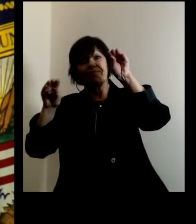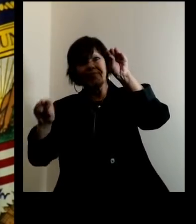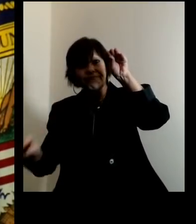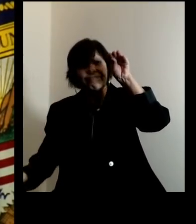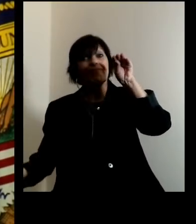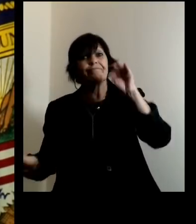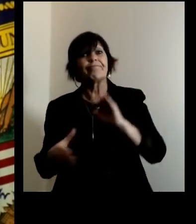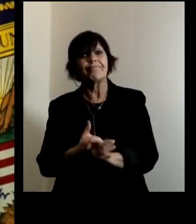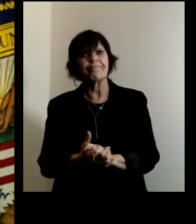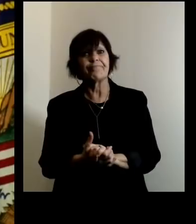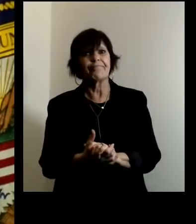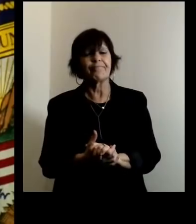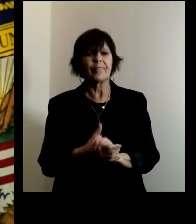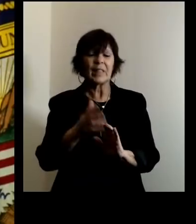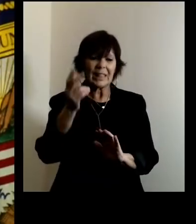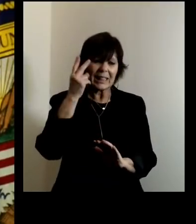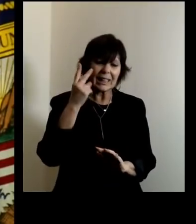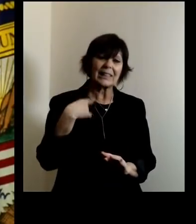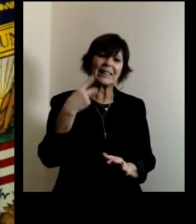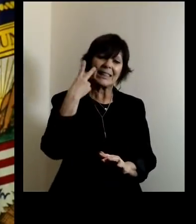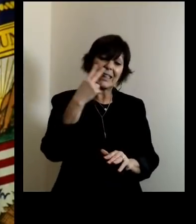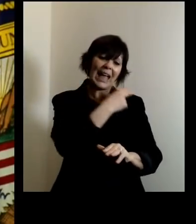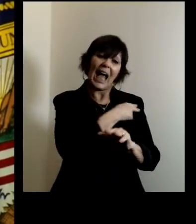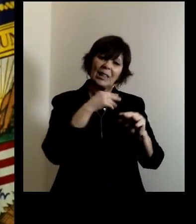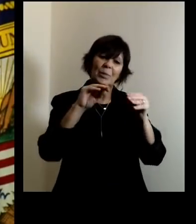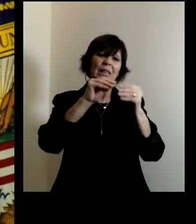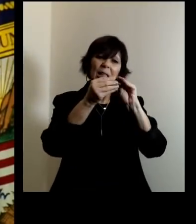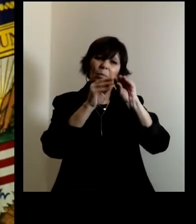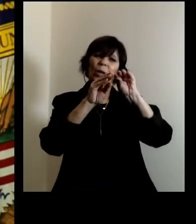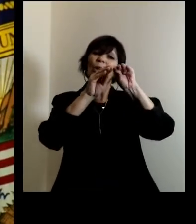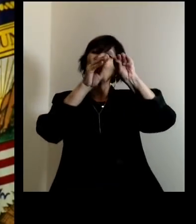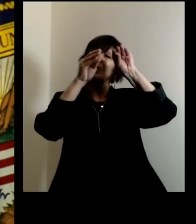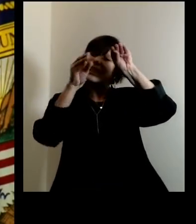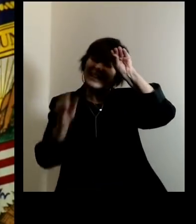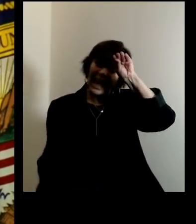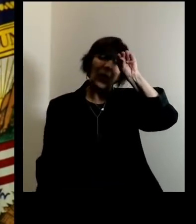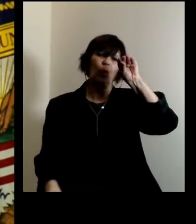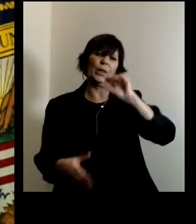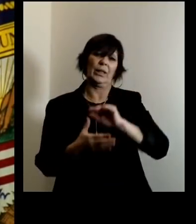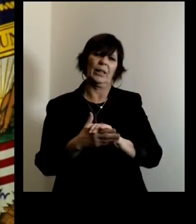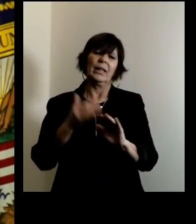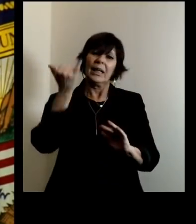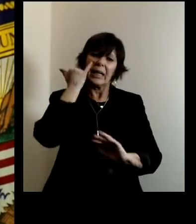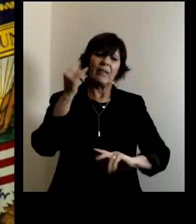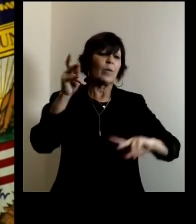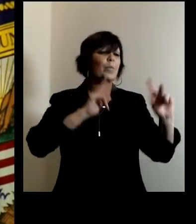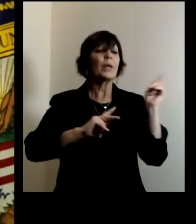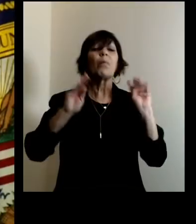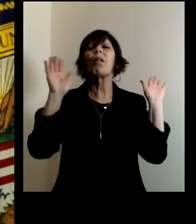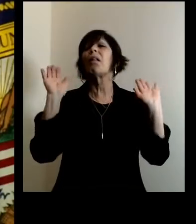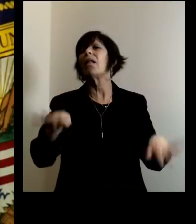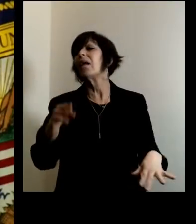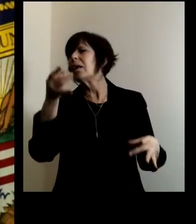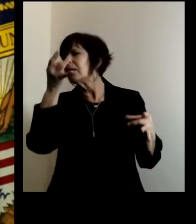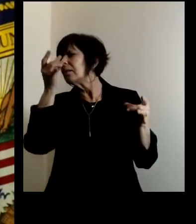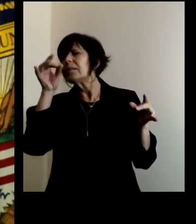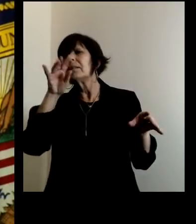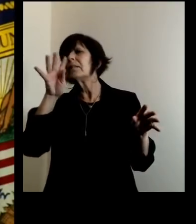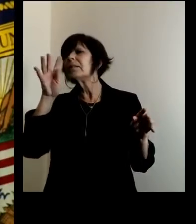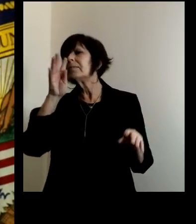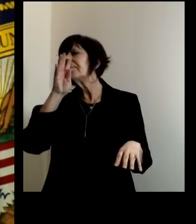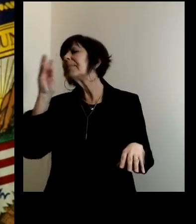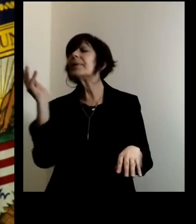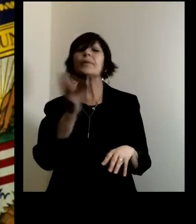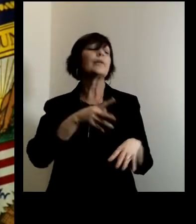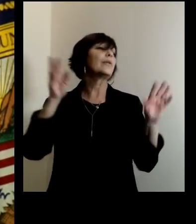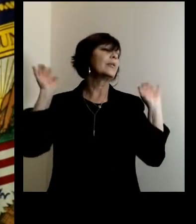data showed, seeing that hospitalization bar in line drop. If people go about their business as if nothing has